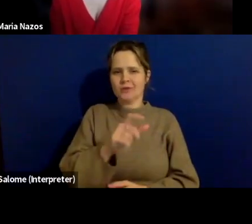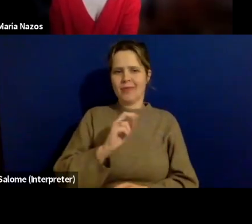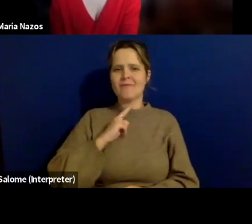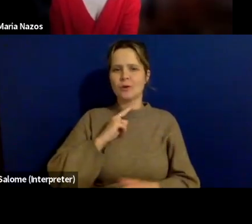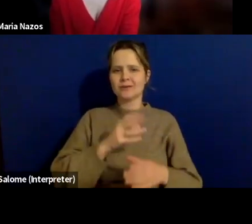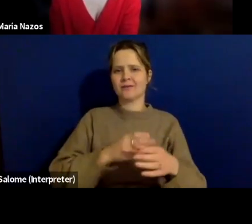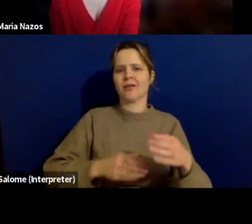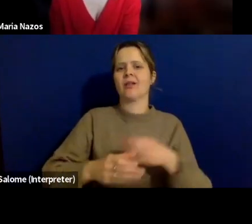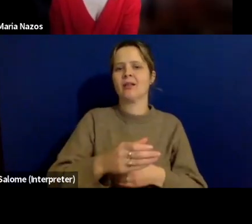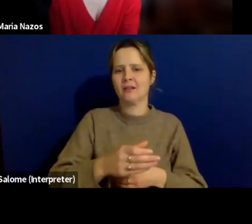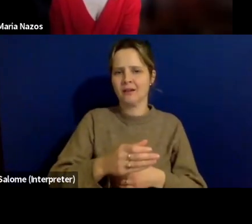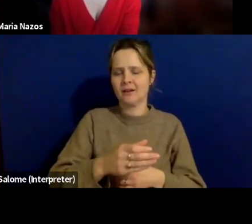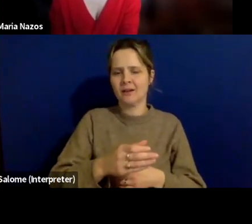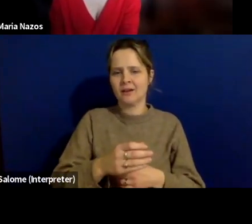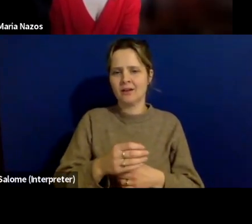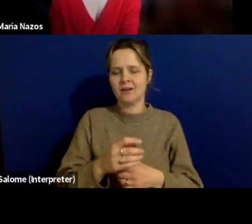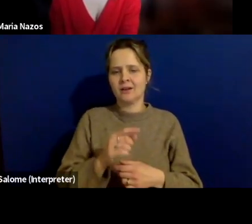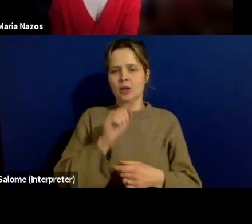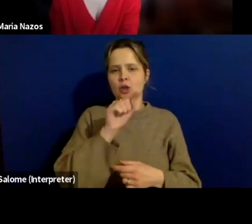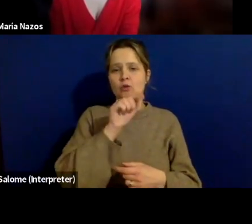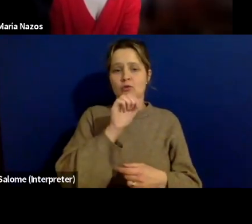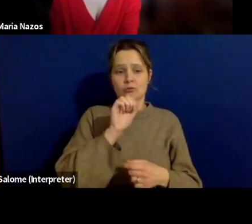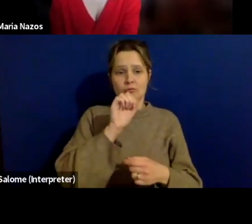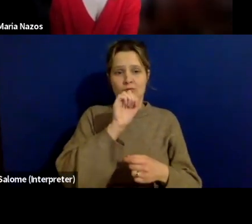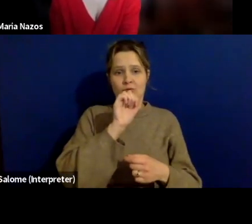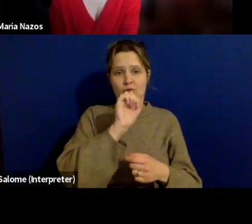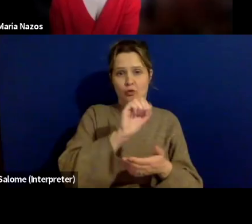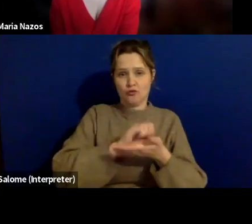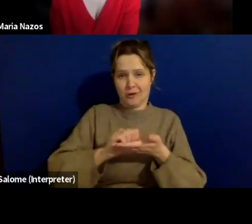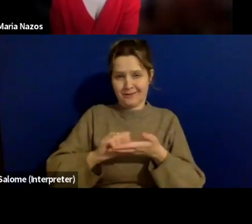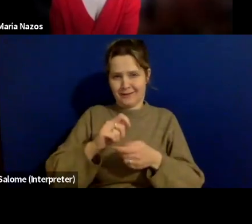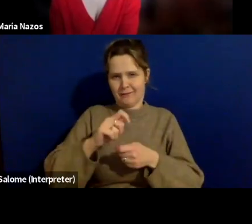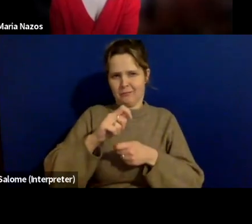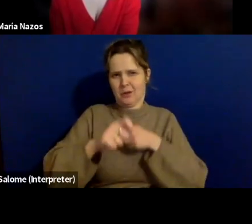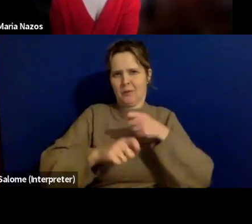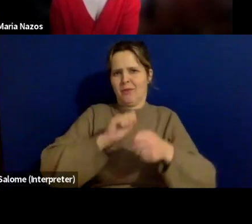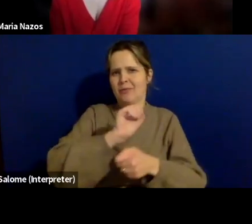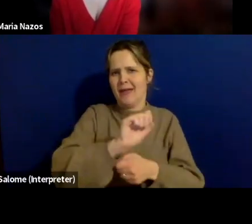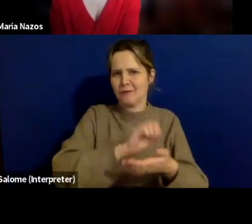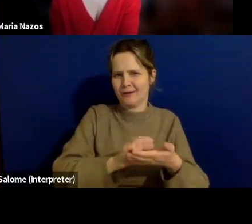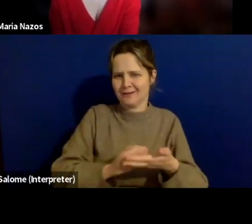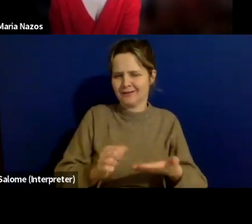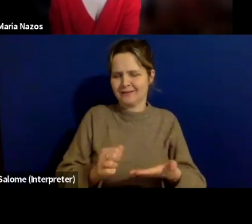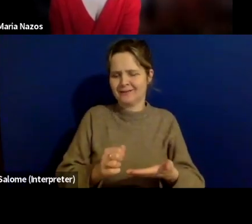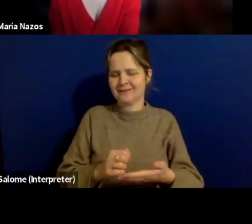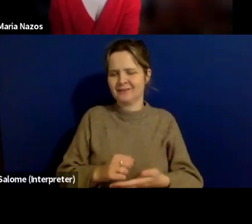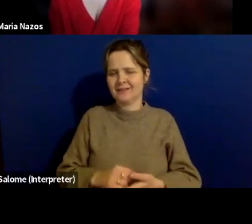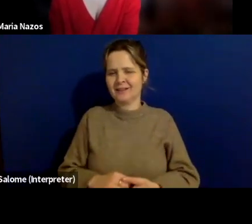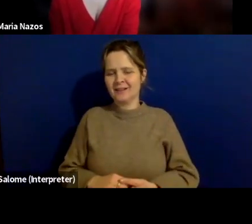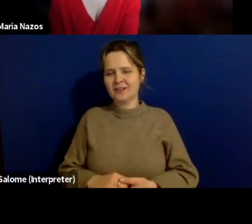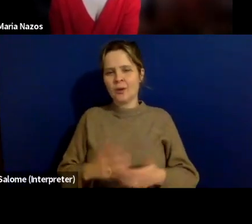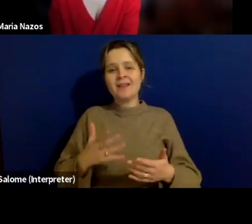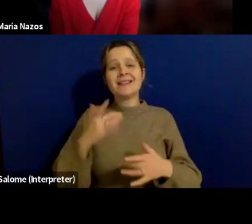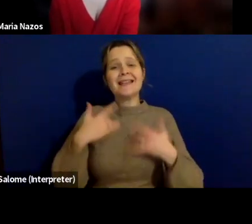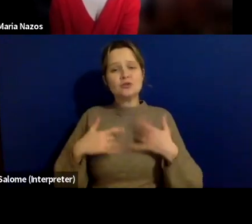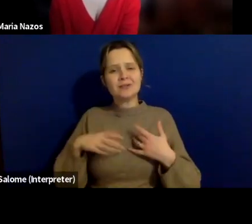their voice, and your writing becomes their writing. So I enjoyed so much, Dimitra, hearing your experience about the kind of back and forth